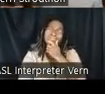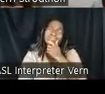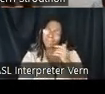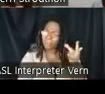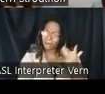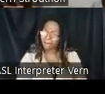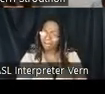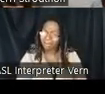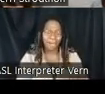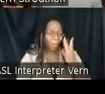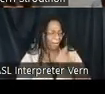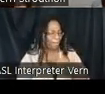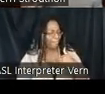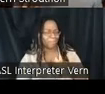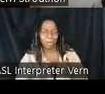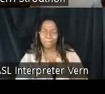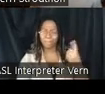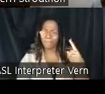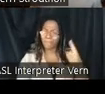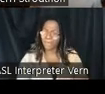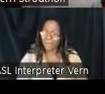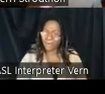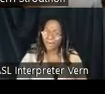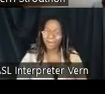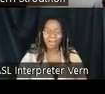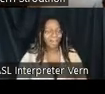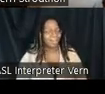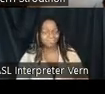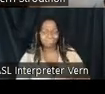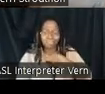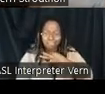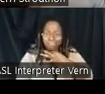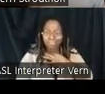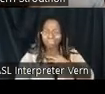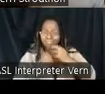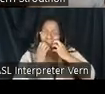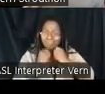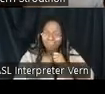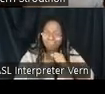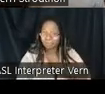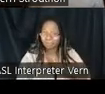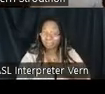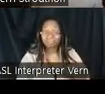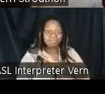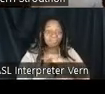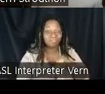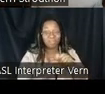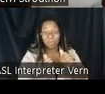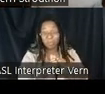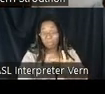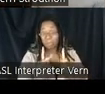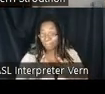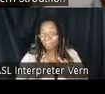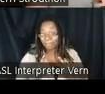am I showing up curiously and compassionately, engaging with ourselves and engaging with the people in our family?